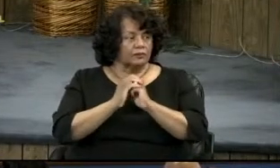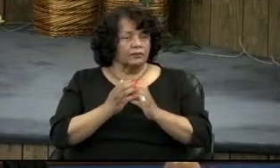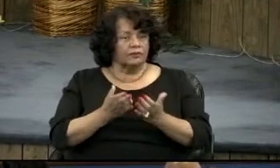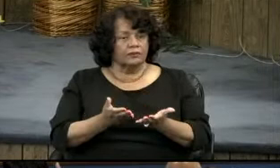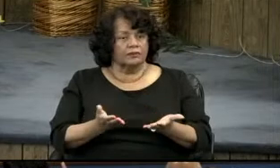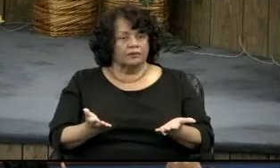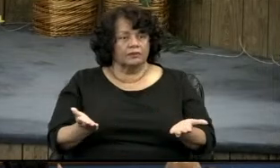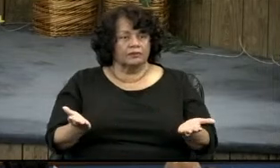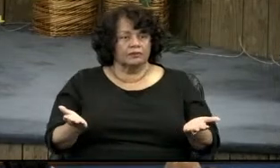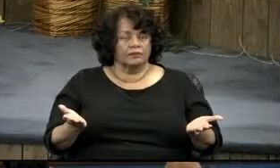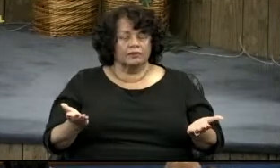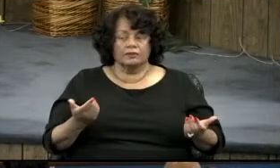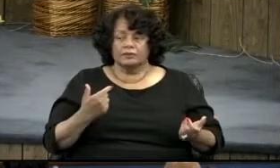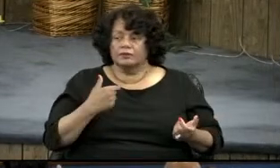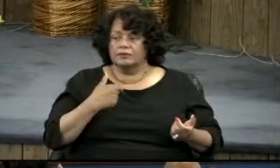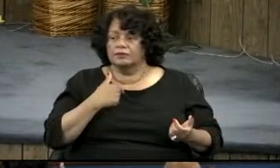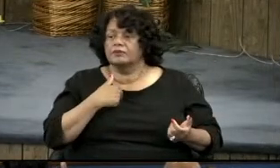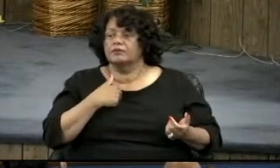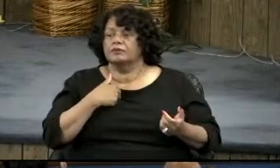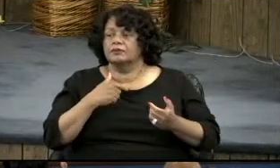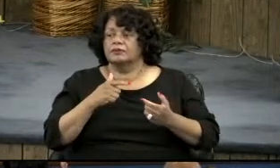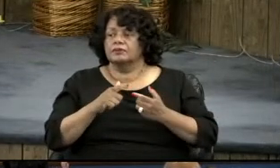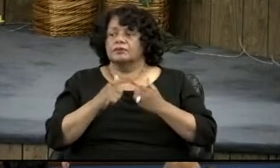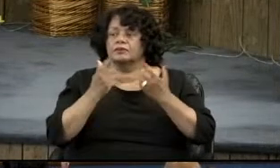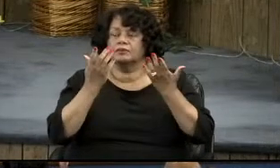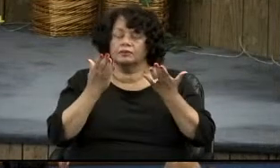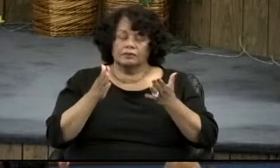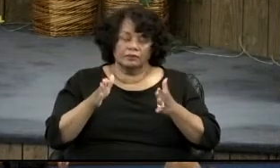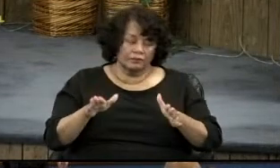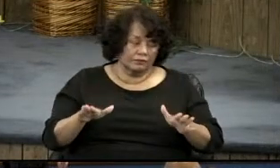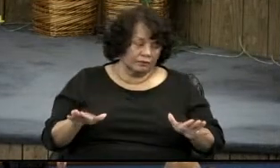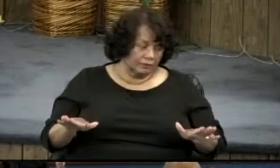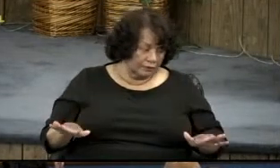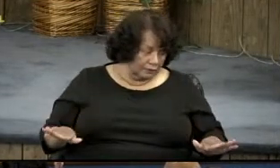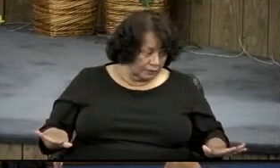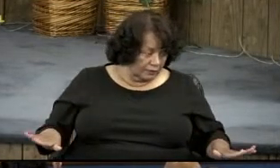worship. Father, you're awesome, God. Here I am to bow down.